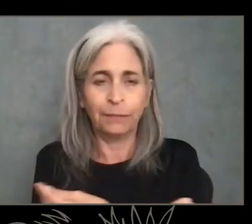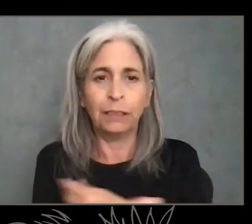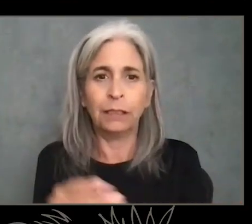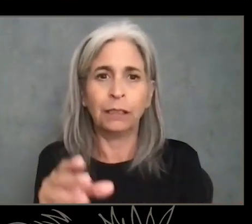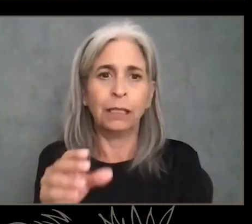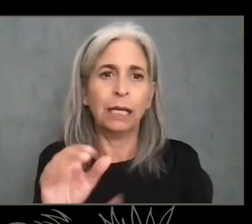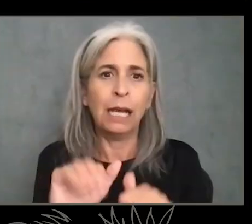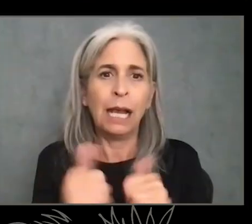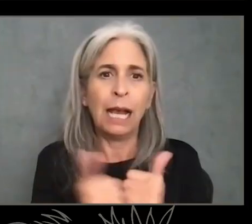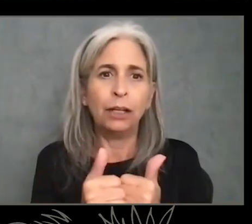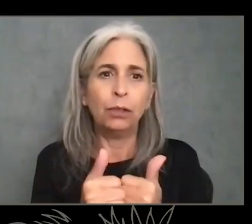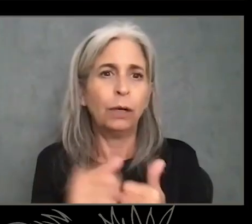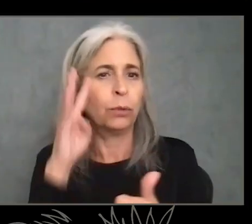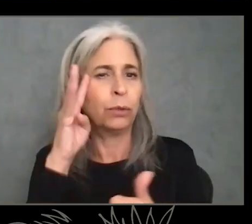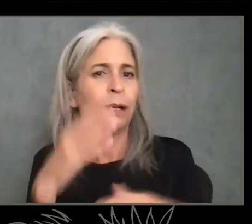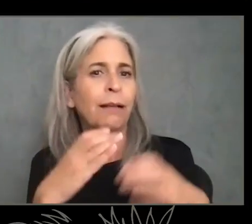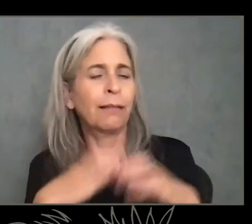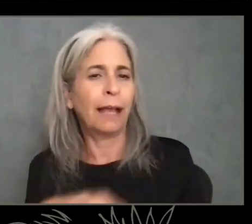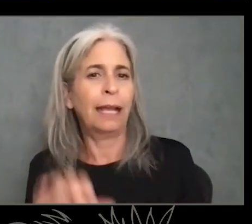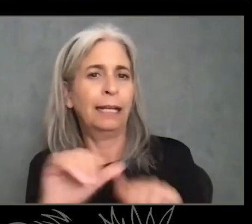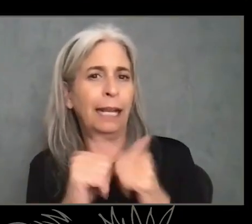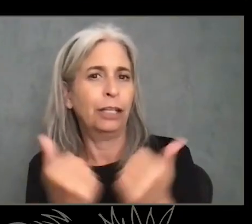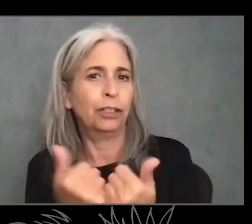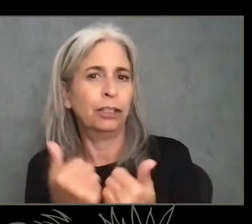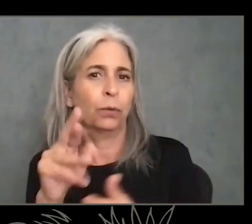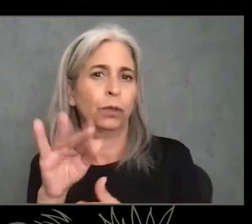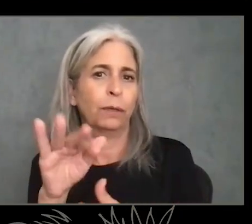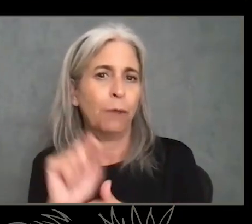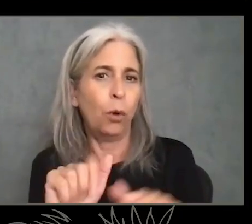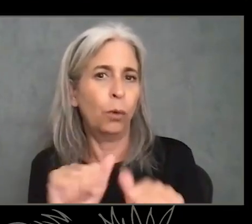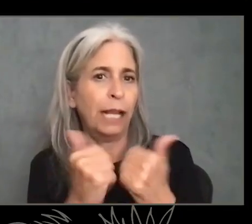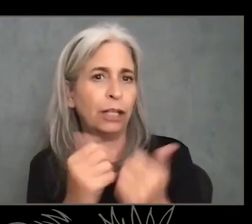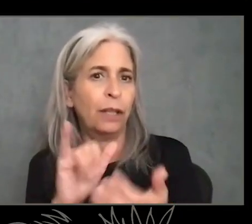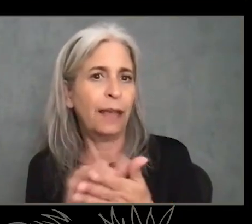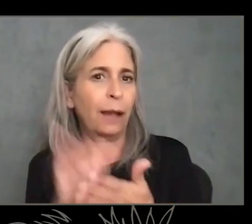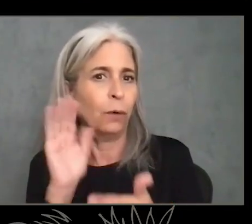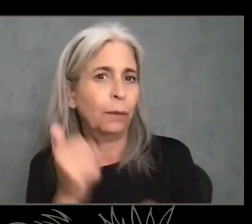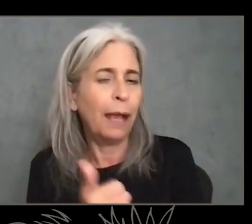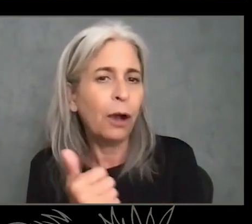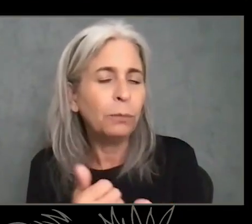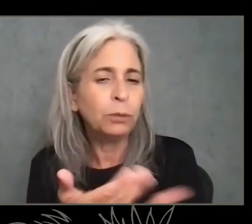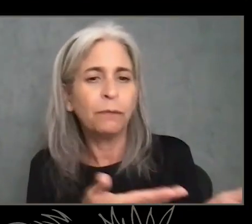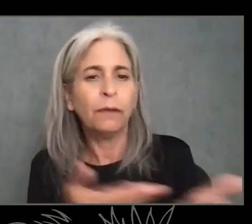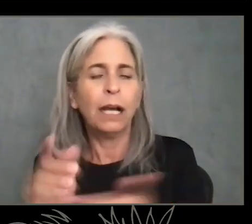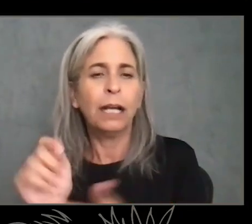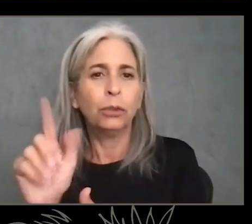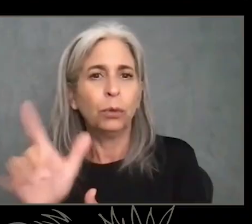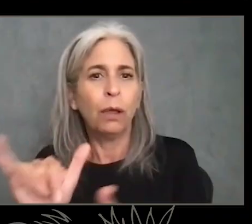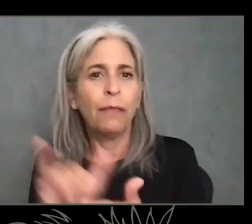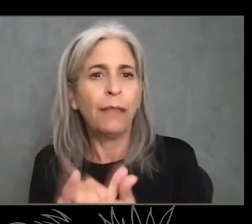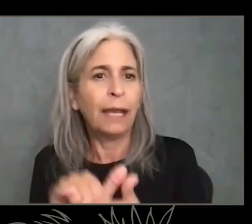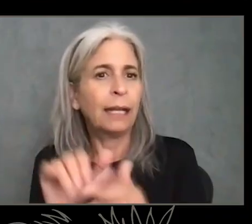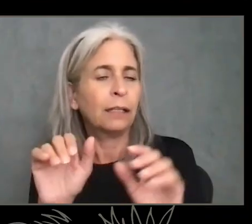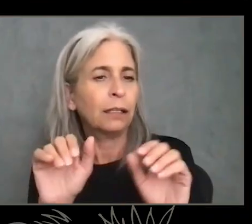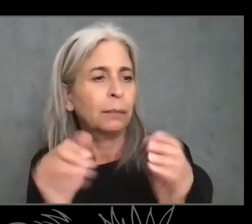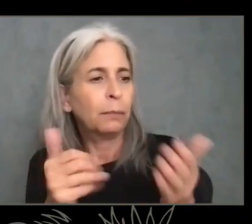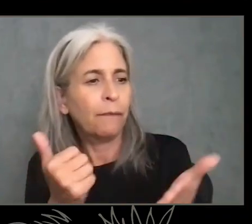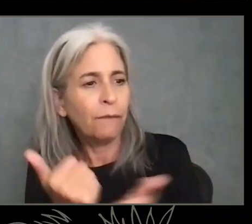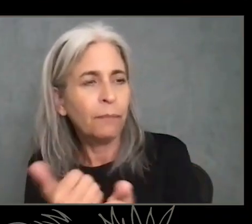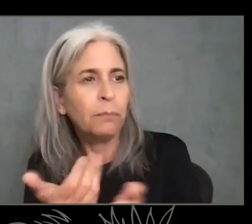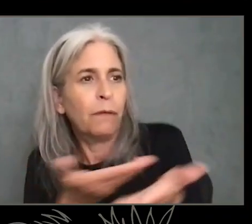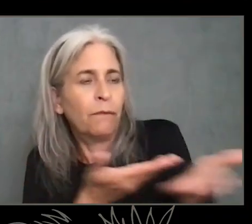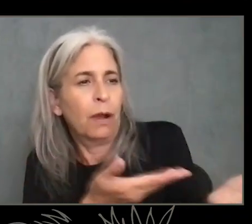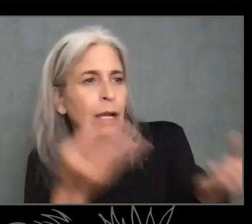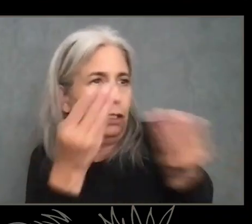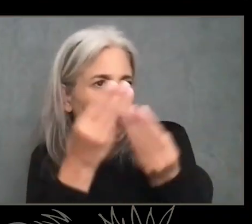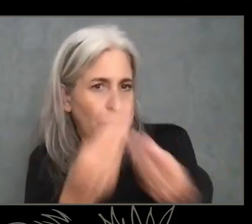or a remote agent that would help provide the tools and solutions that the agent that is fetching my information is asking